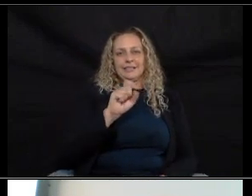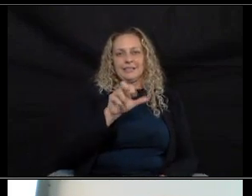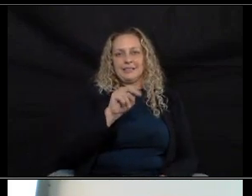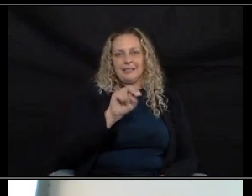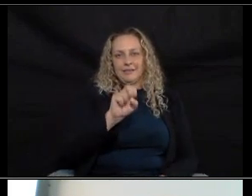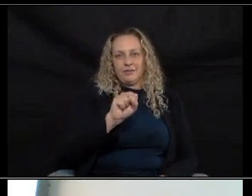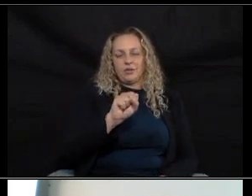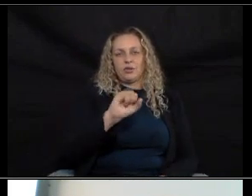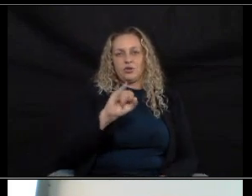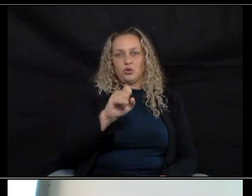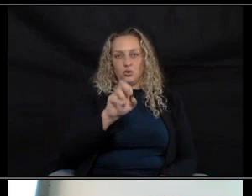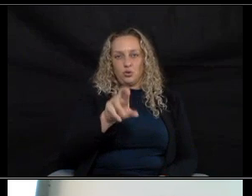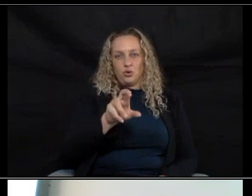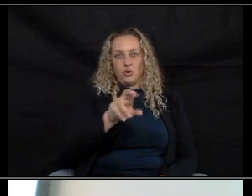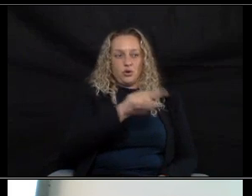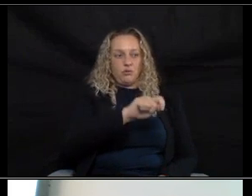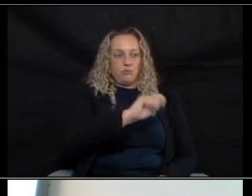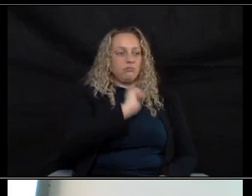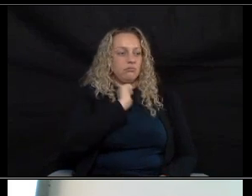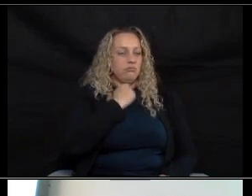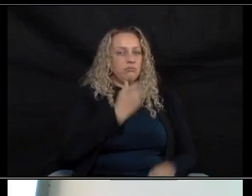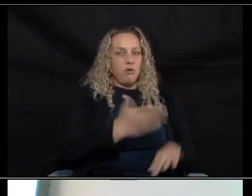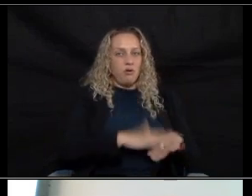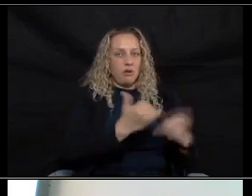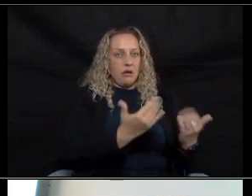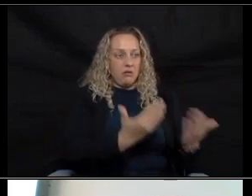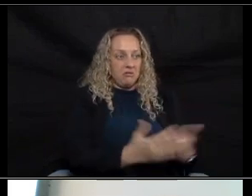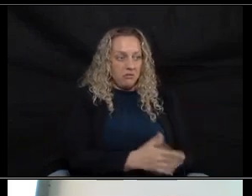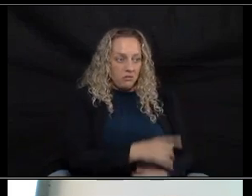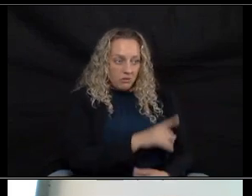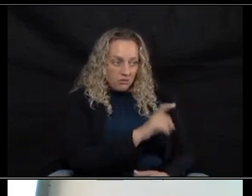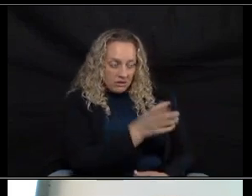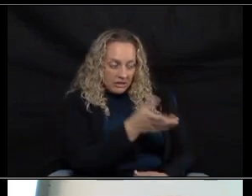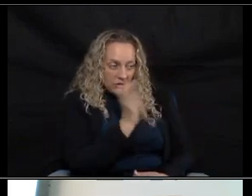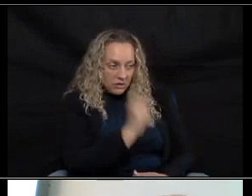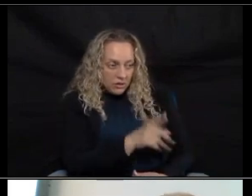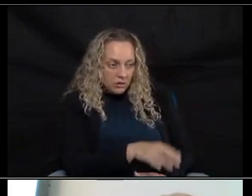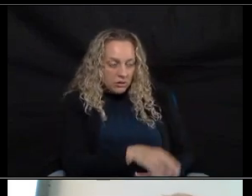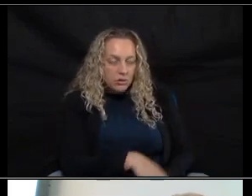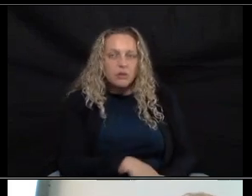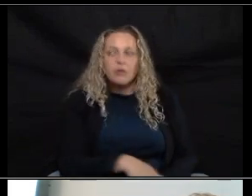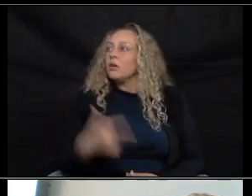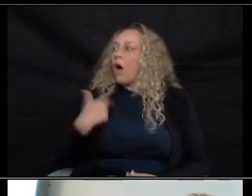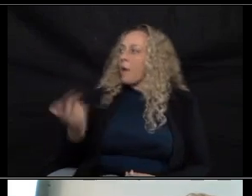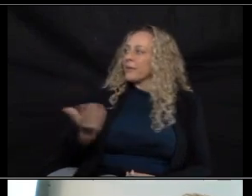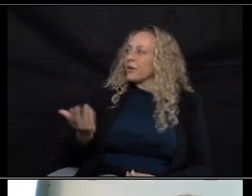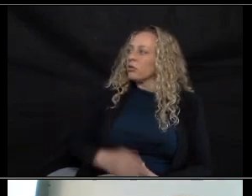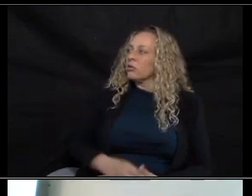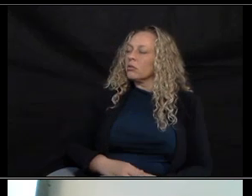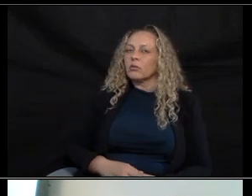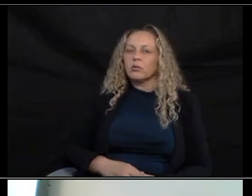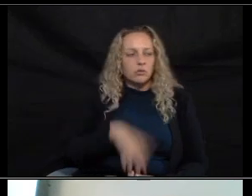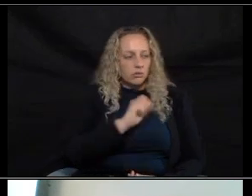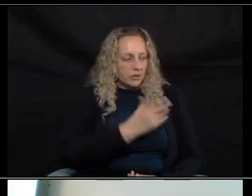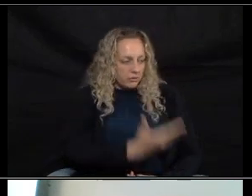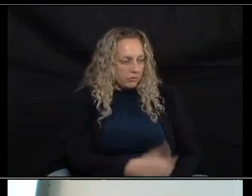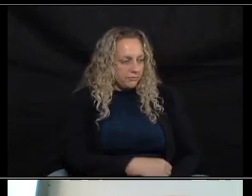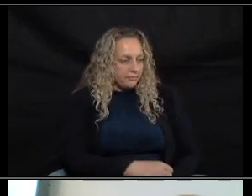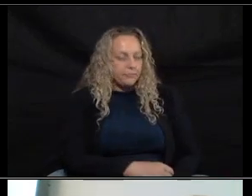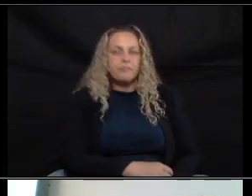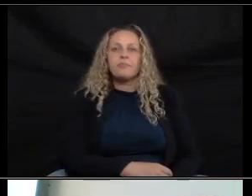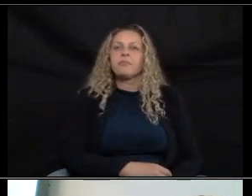You have been unmuted by me. Are you there, Mr. Stevens? Hello. I'm here. All right. Thank